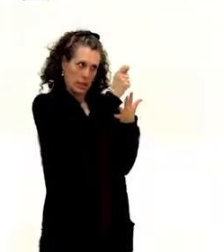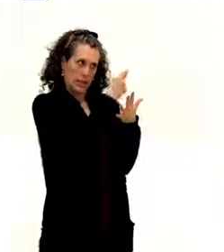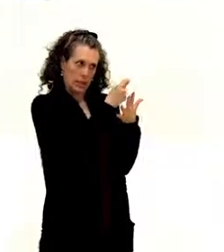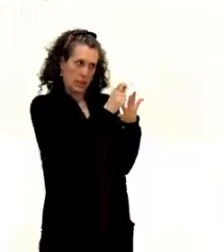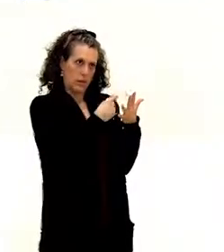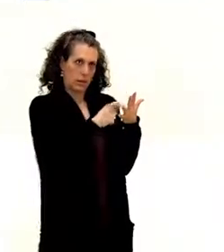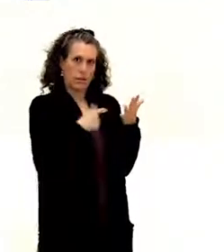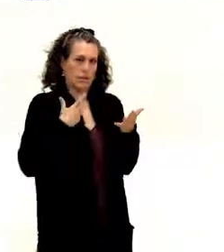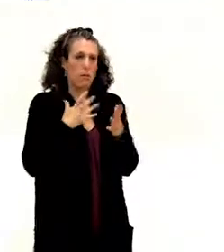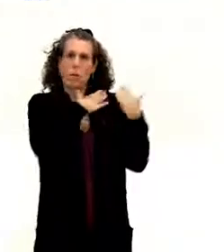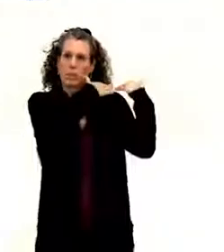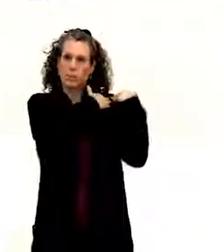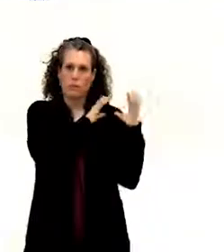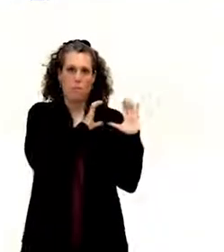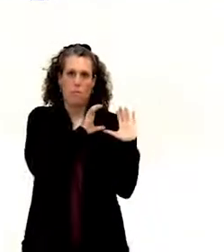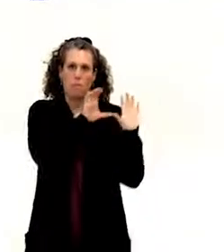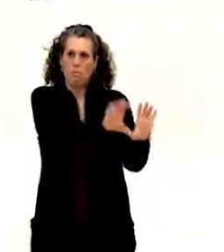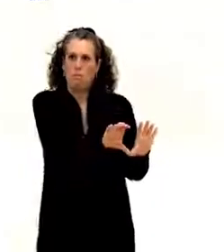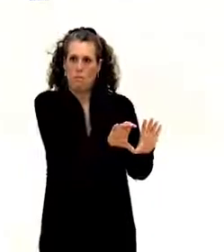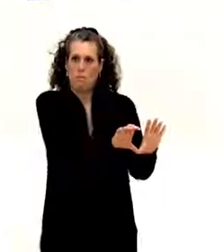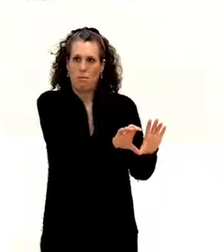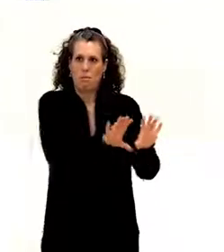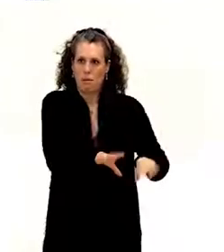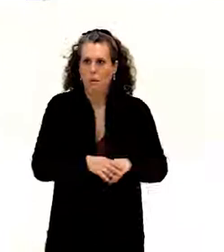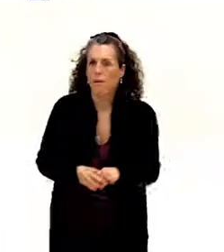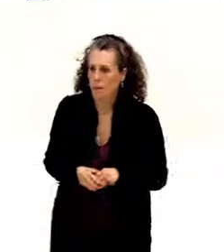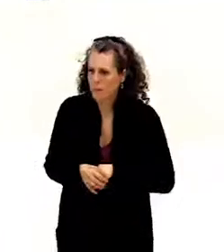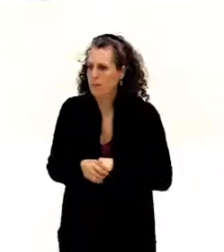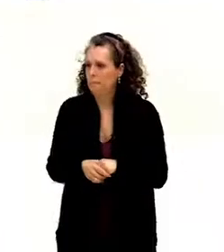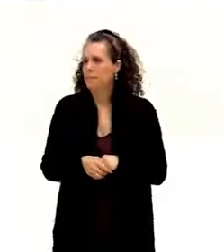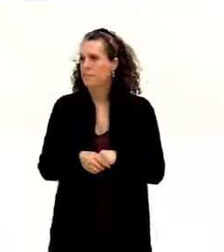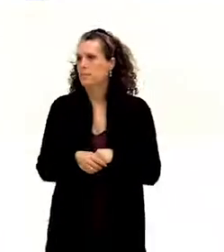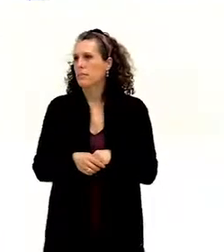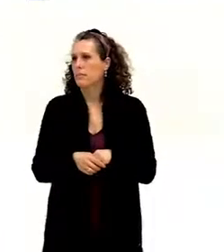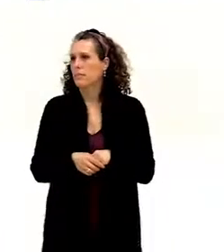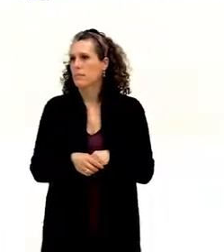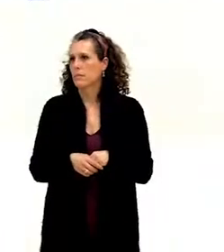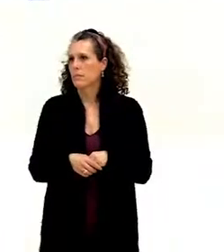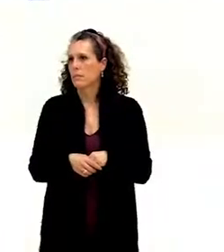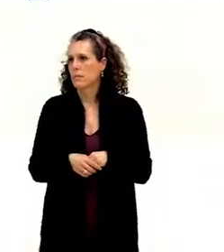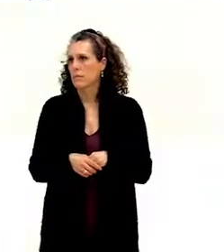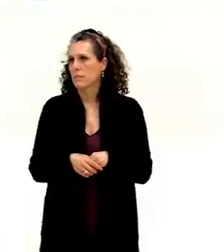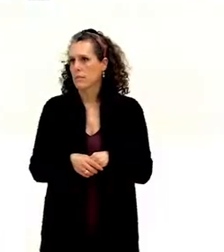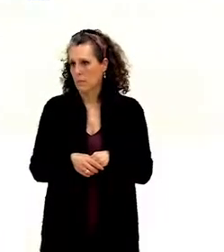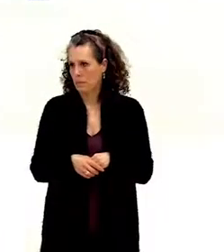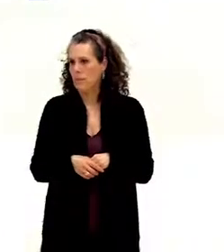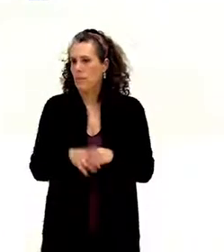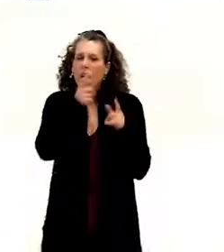the basic principles. Free movement of goods, right of establishment, freedom to provide